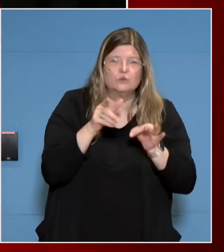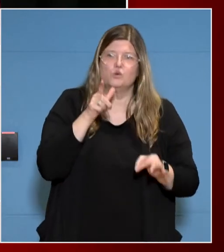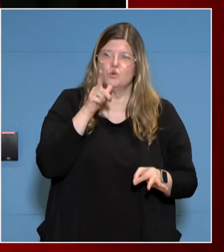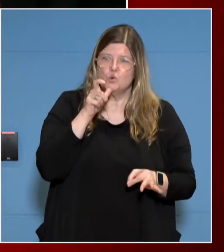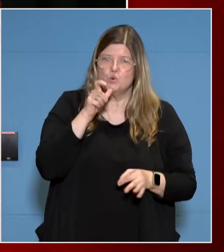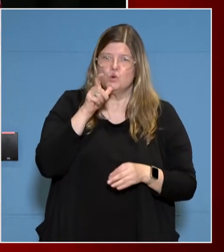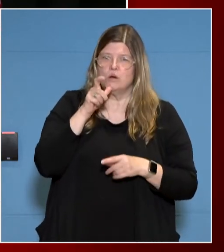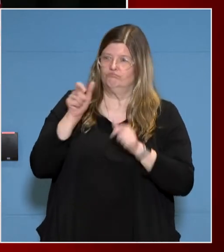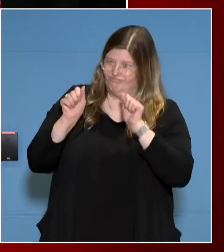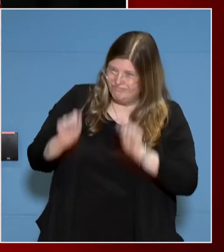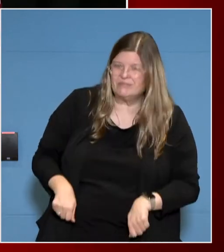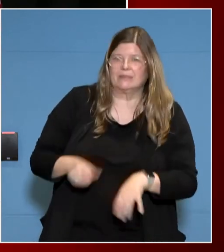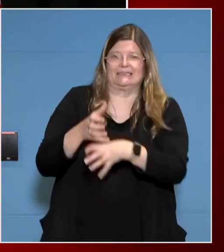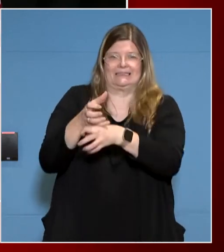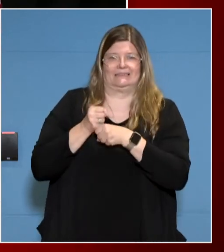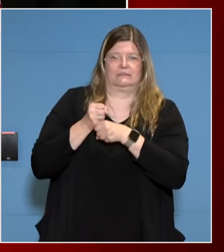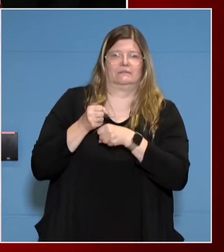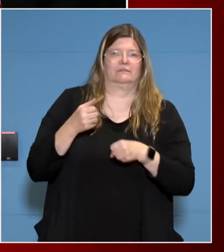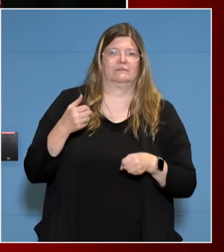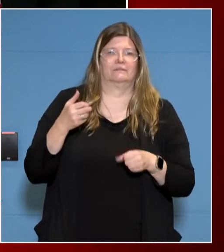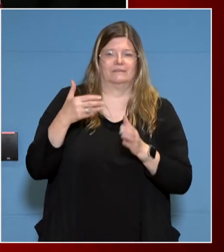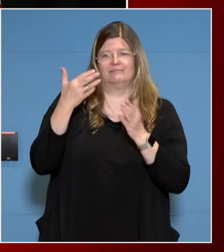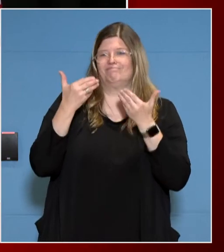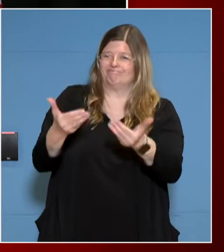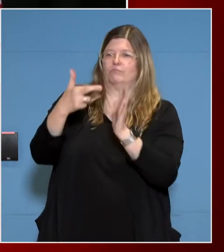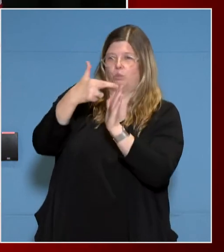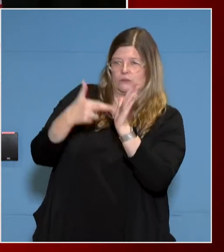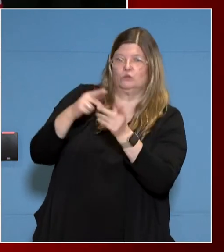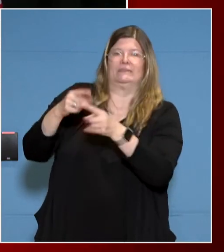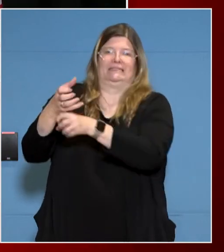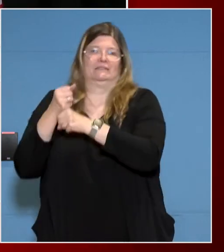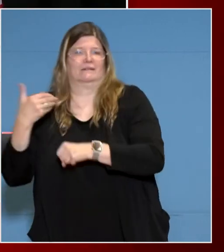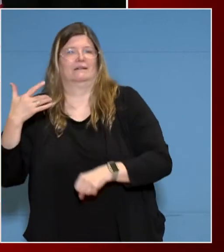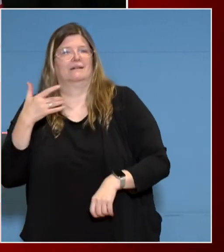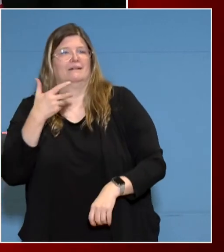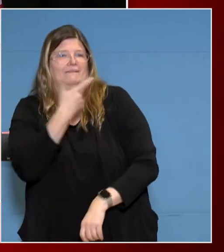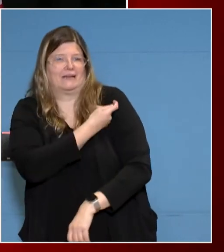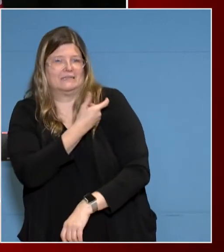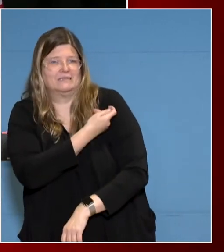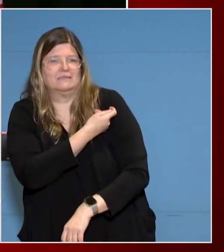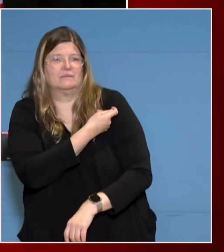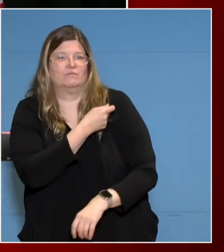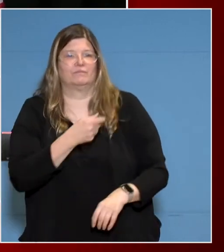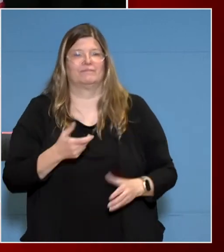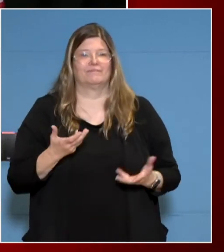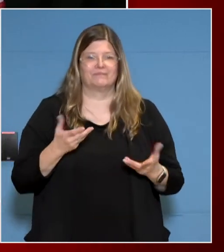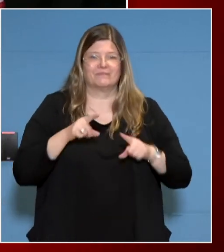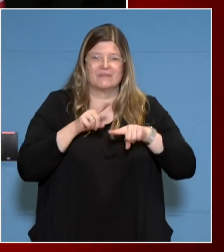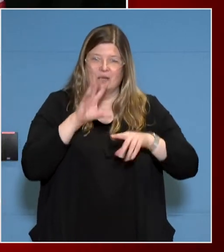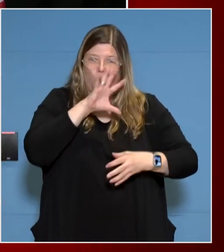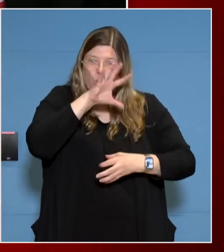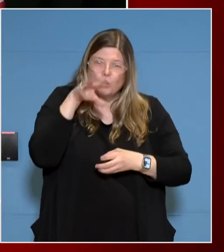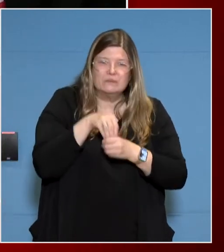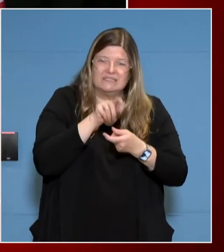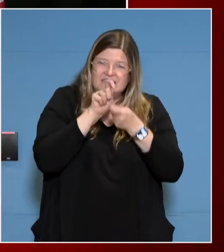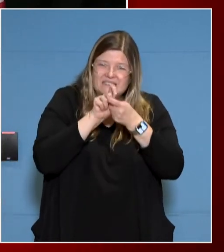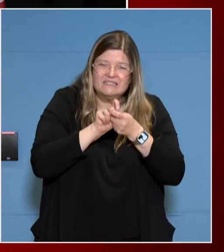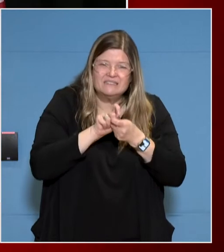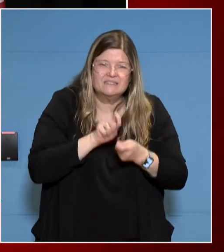of registering, and it makes an included specificity. So, for example, all teachers are not eligible.